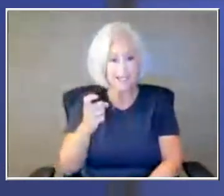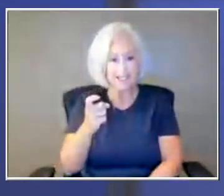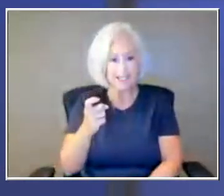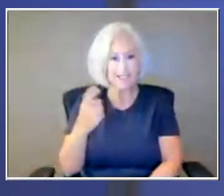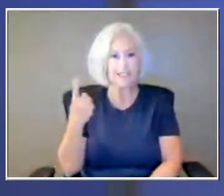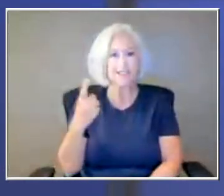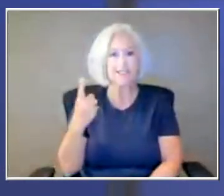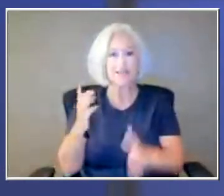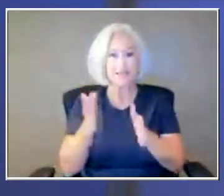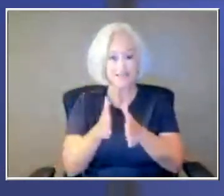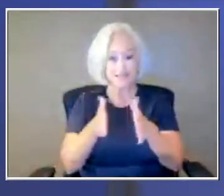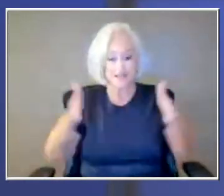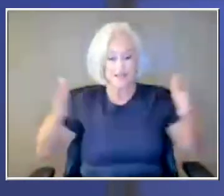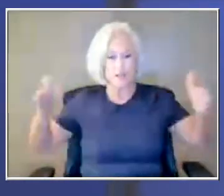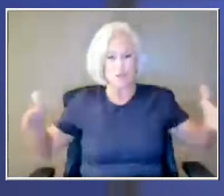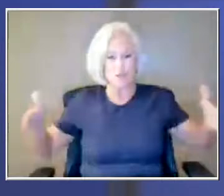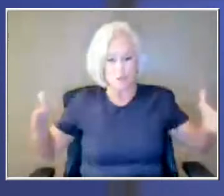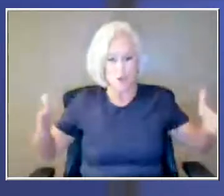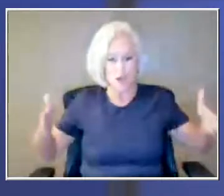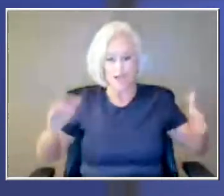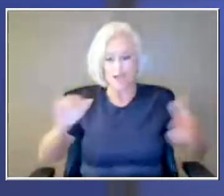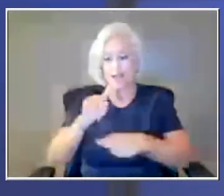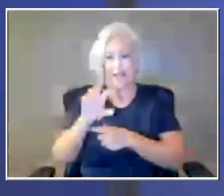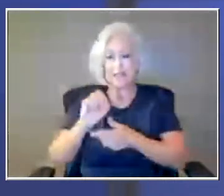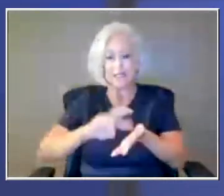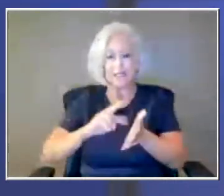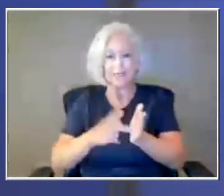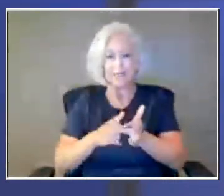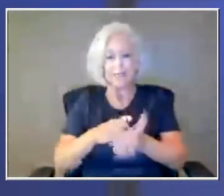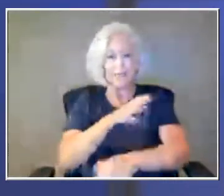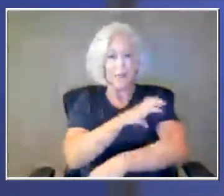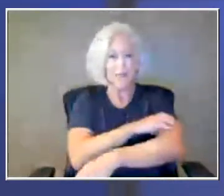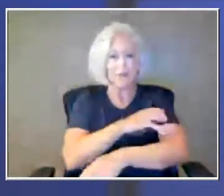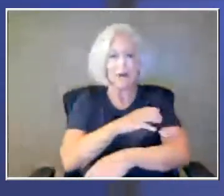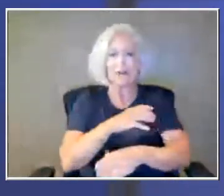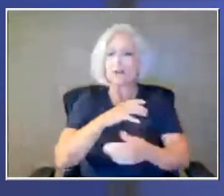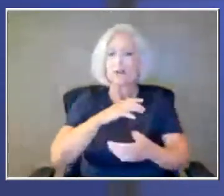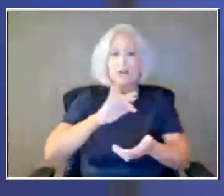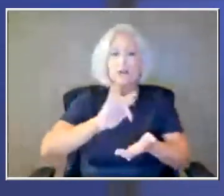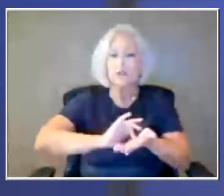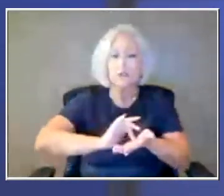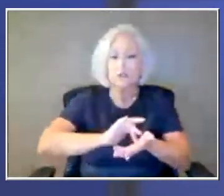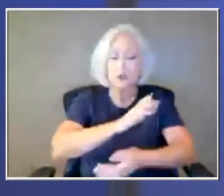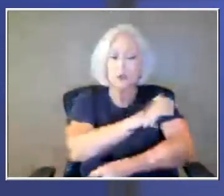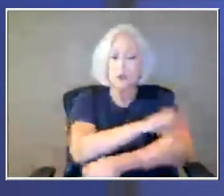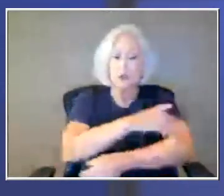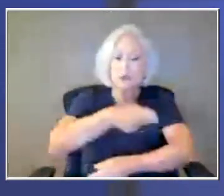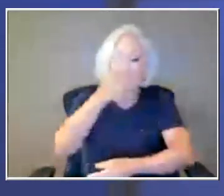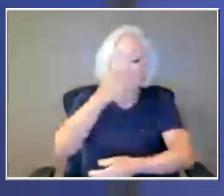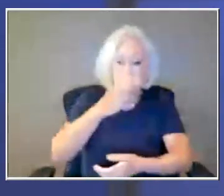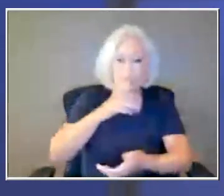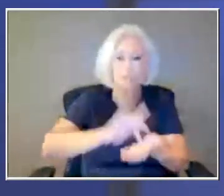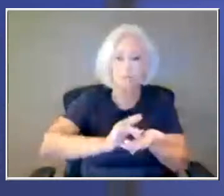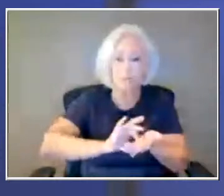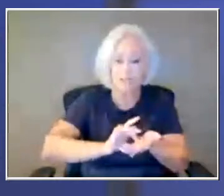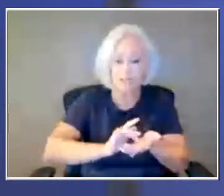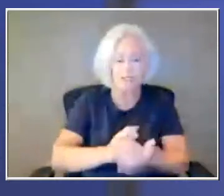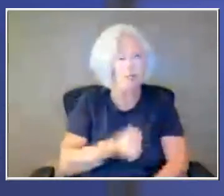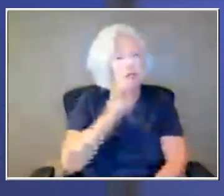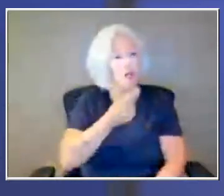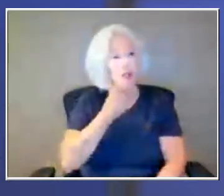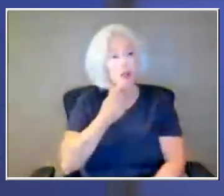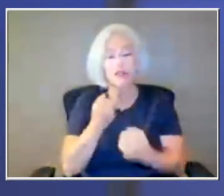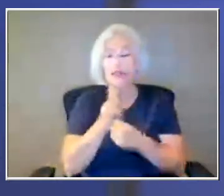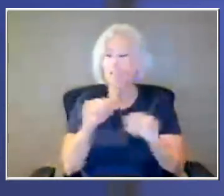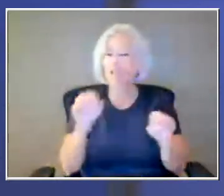index might be a blood pressure medicine, in that essentially any adult is going to get the same dose and can take the treatment at their home safely. But this